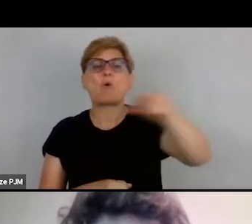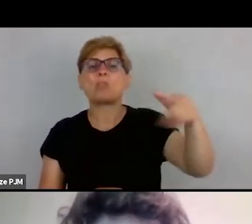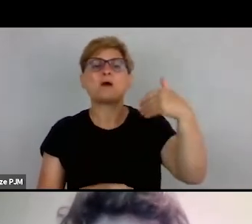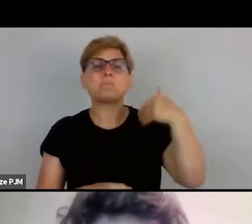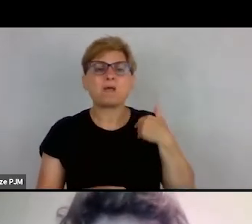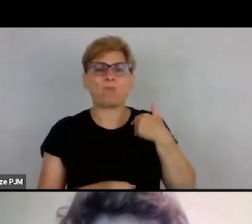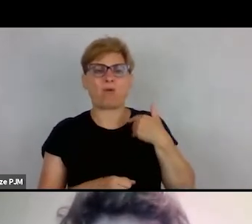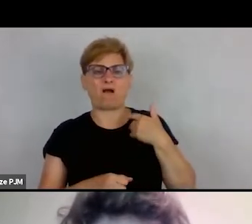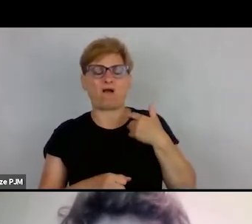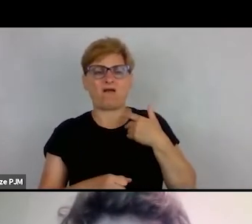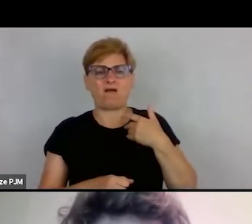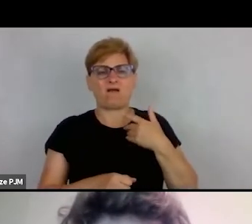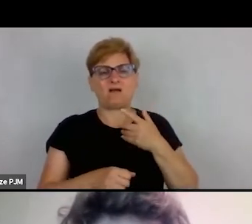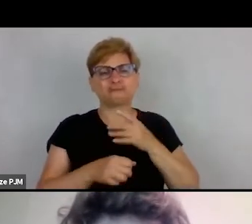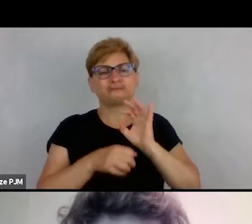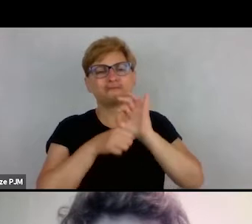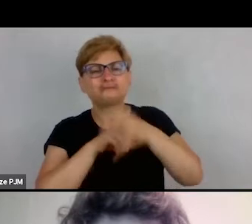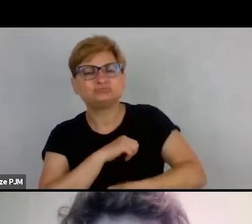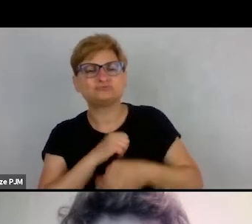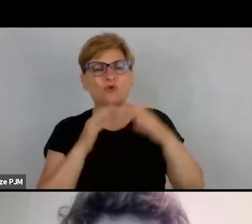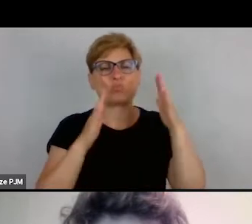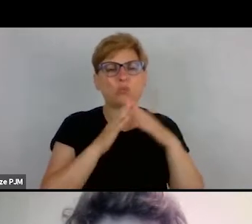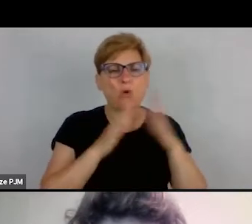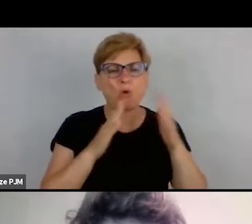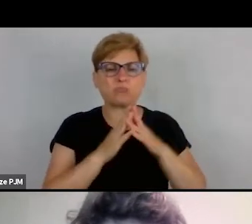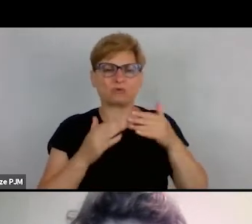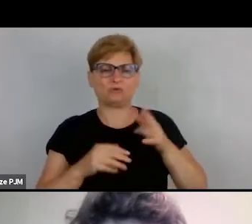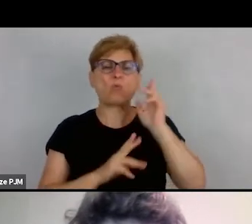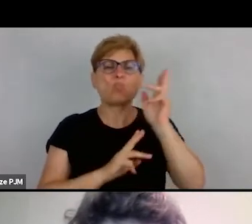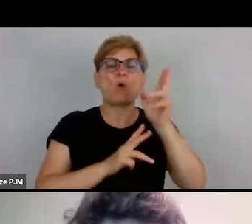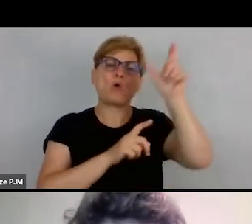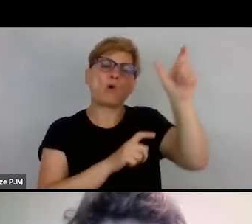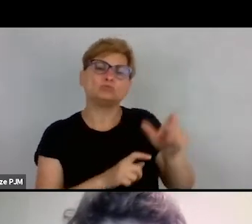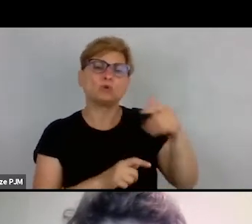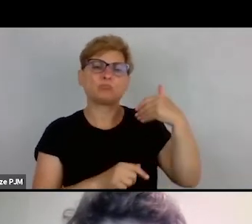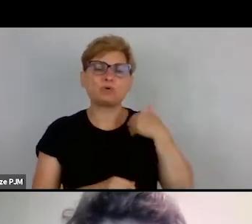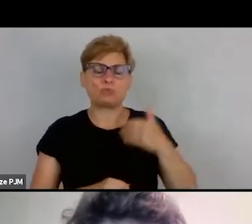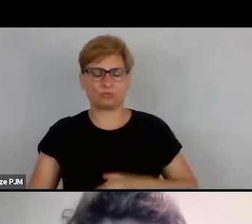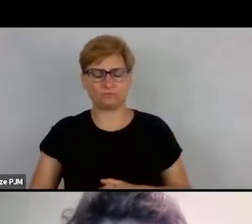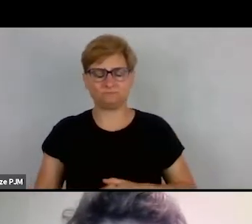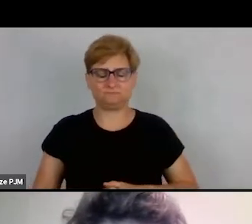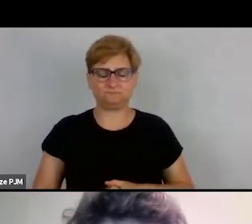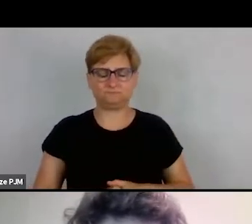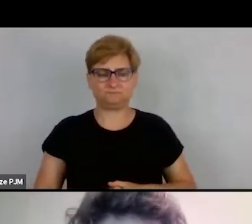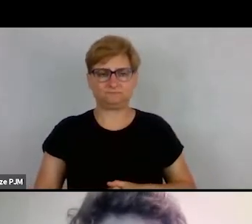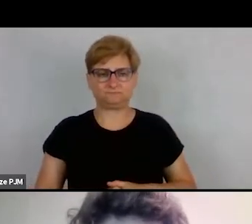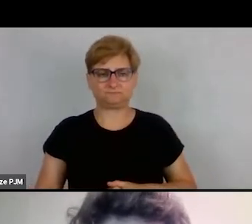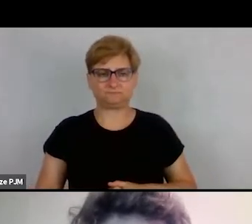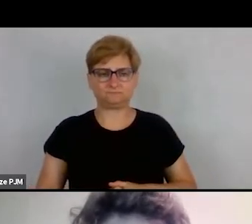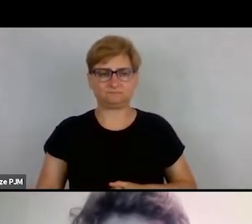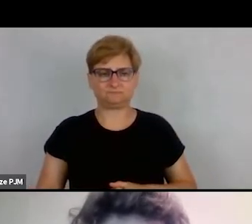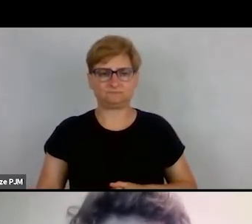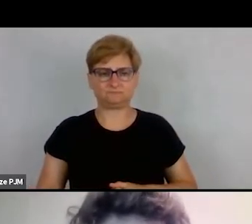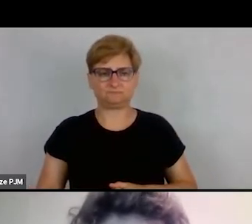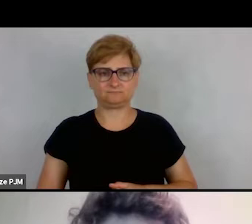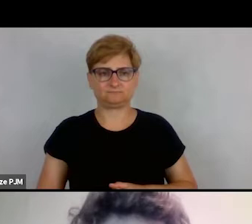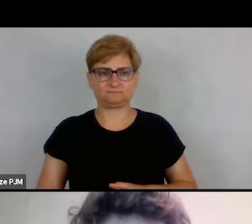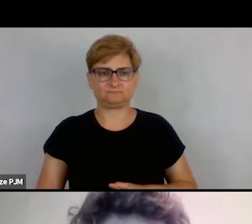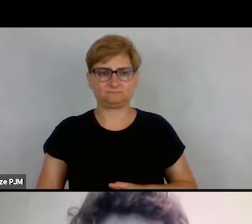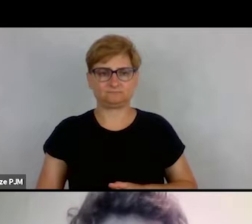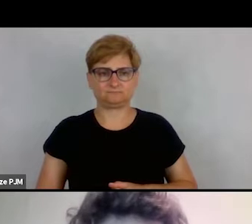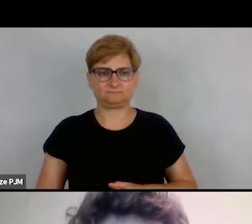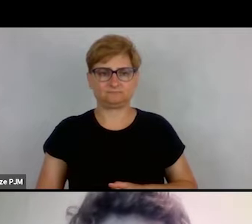man. So I began to then think about this question of, well, how do we address youth homelessness? How do we address